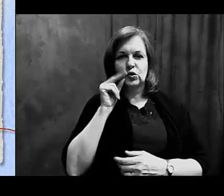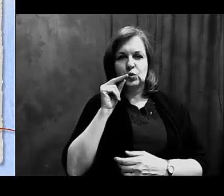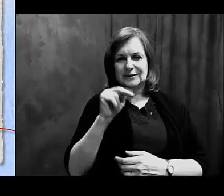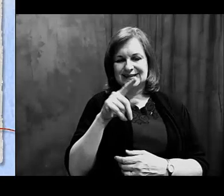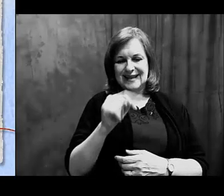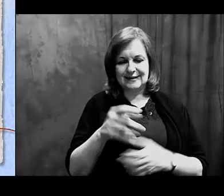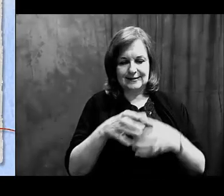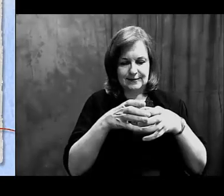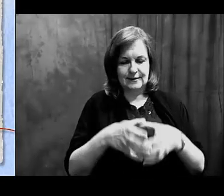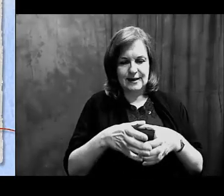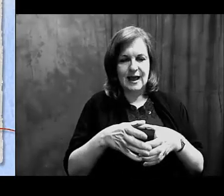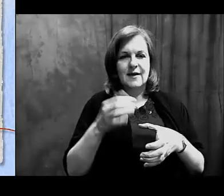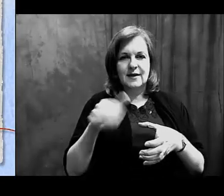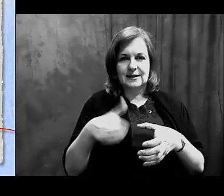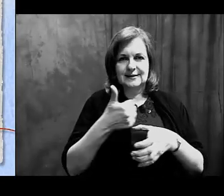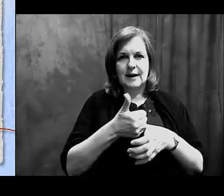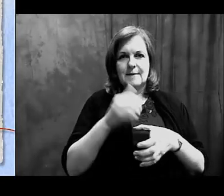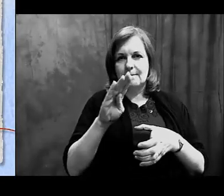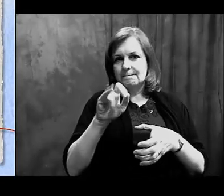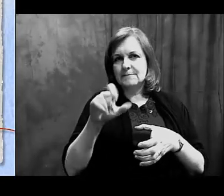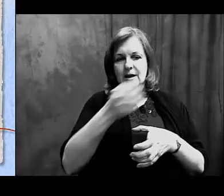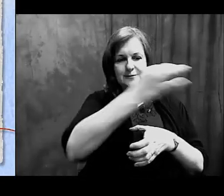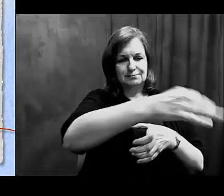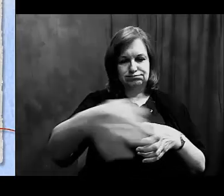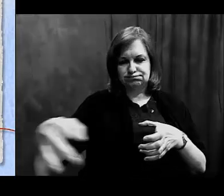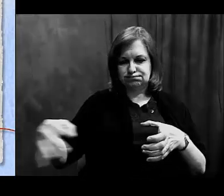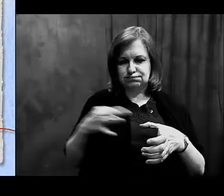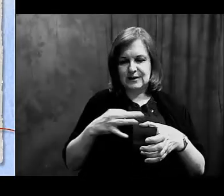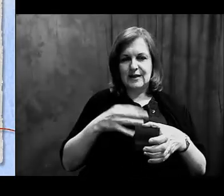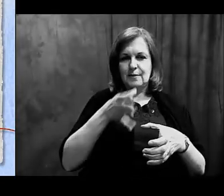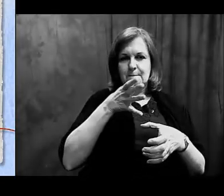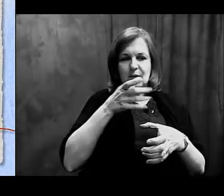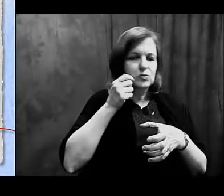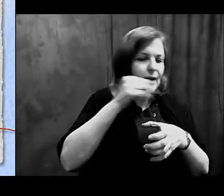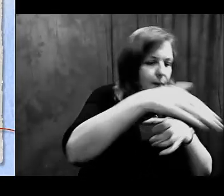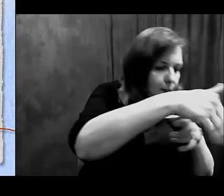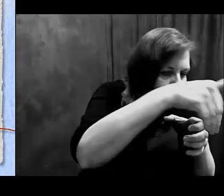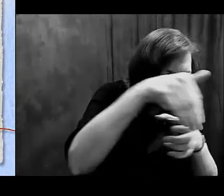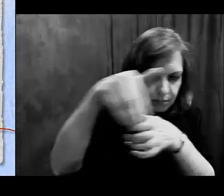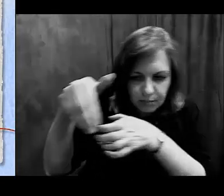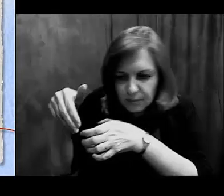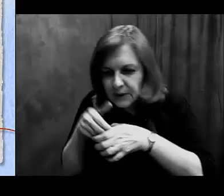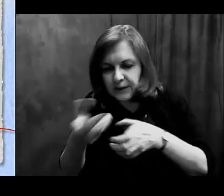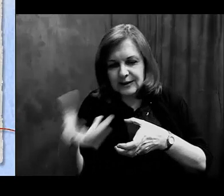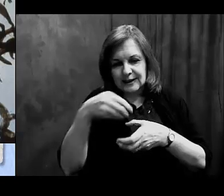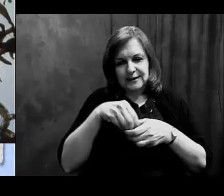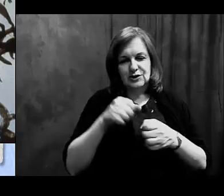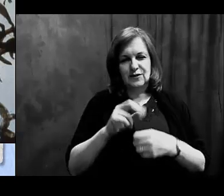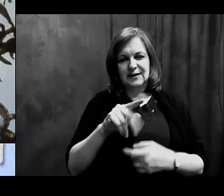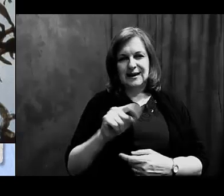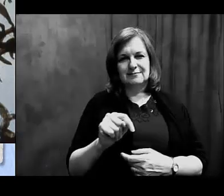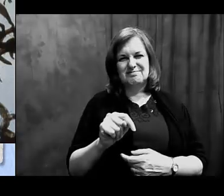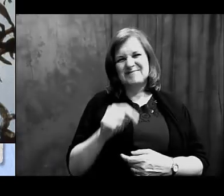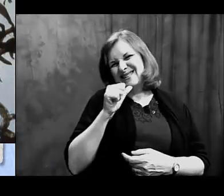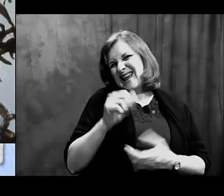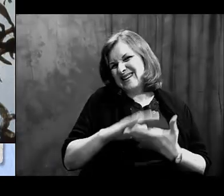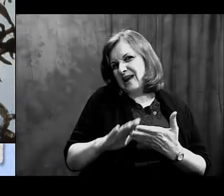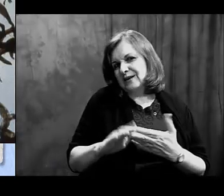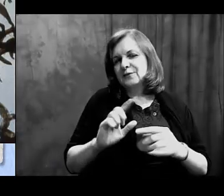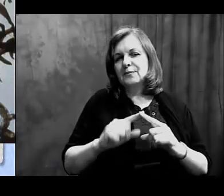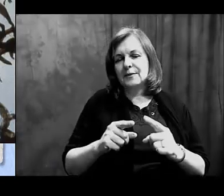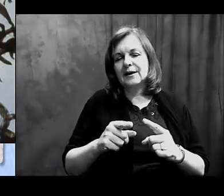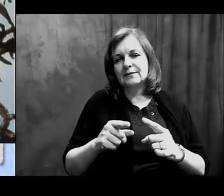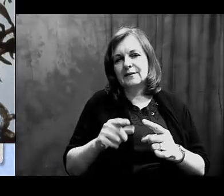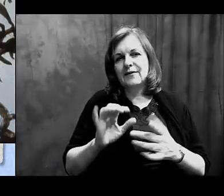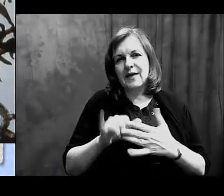lag goose nests in these balls, and they continued to try to roll them into the nest. Not very nice, but it